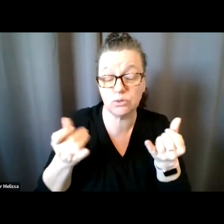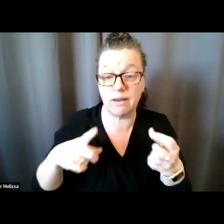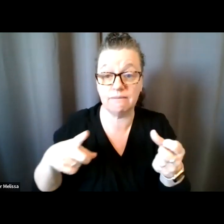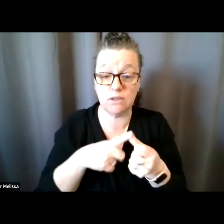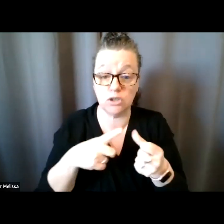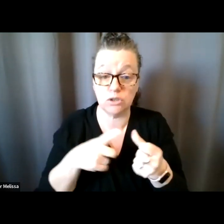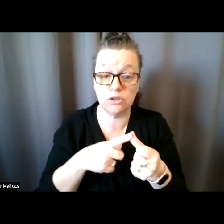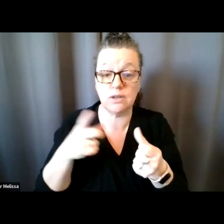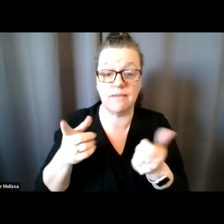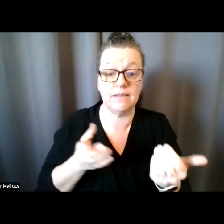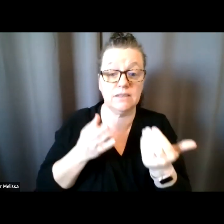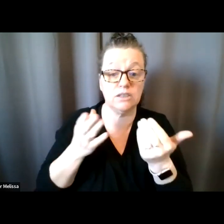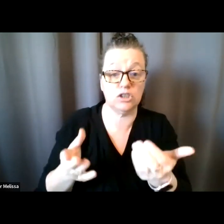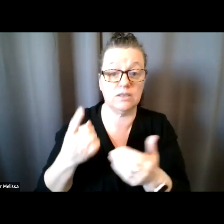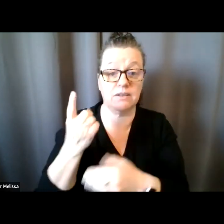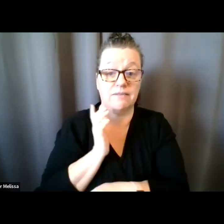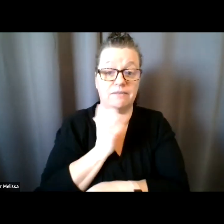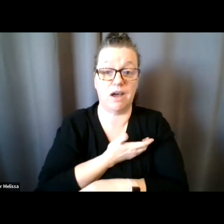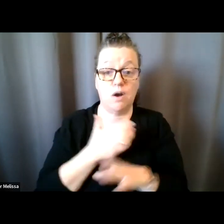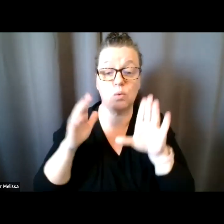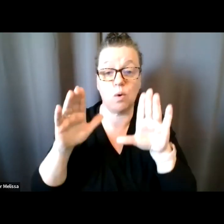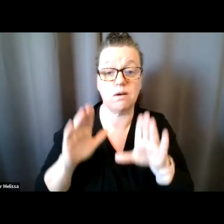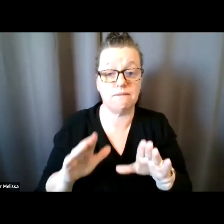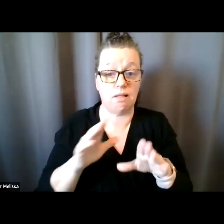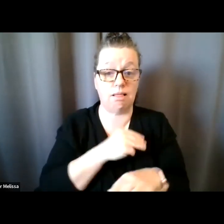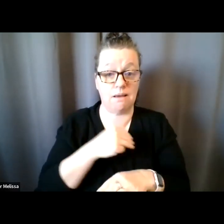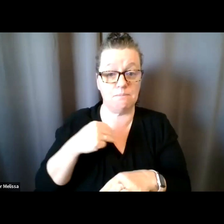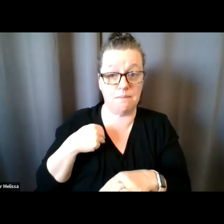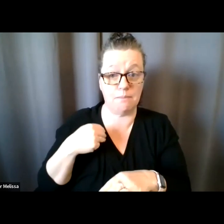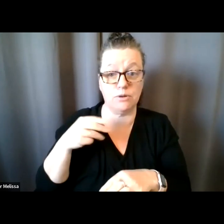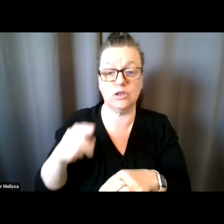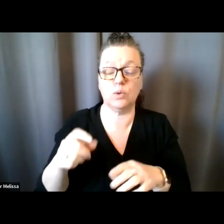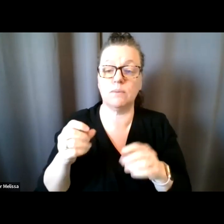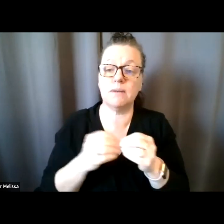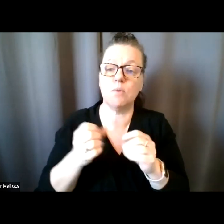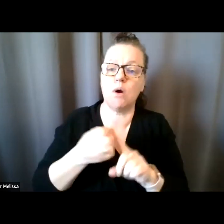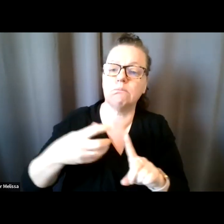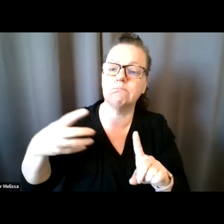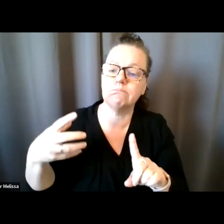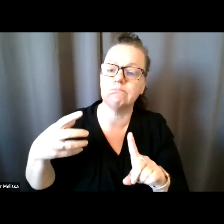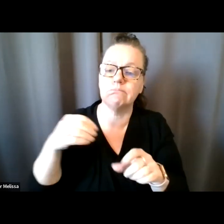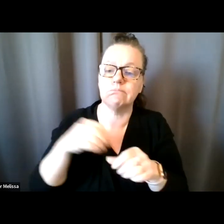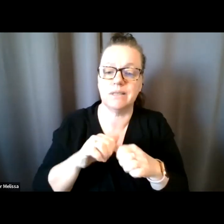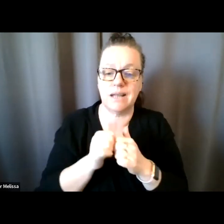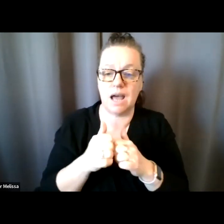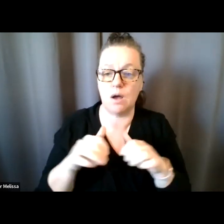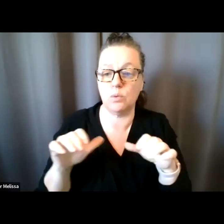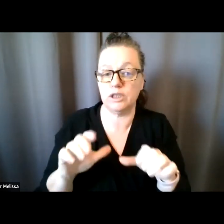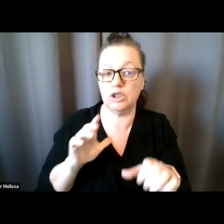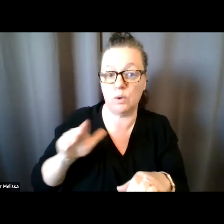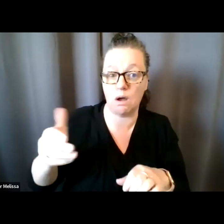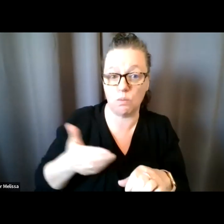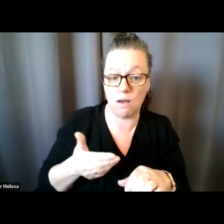all, at the suggestion of one of our wonderful steering committee members, we're going to be more expansive in how we do our welcomes